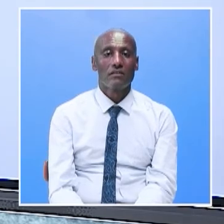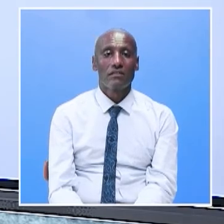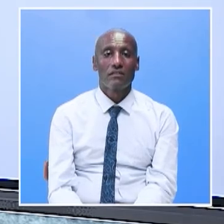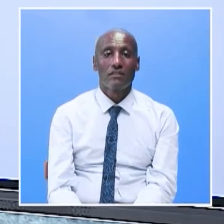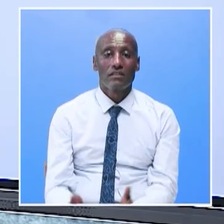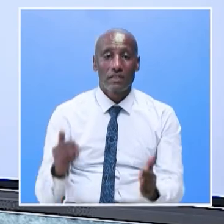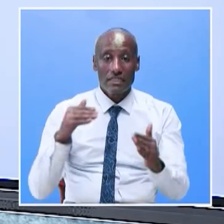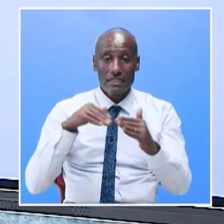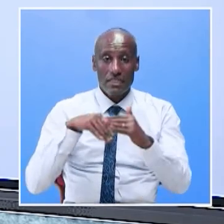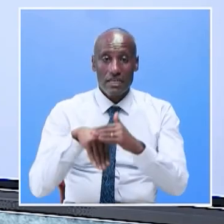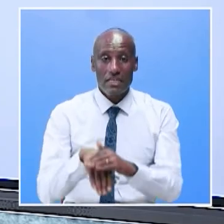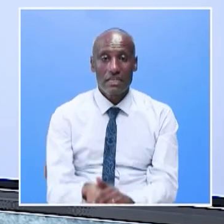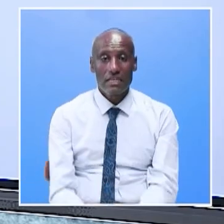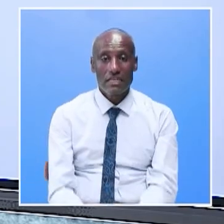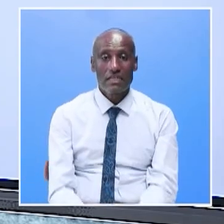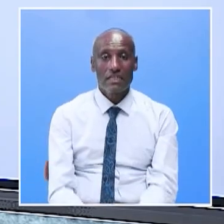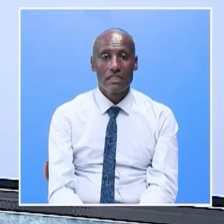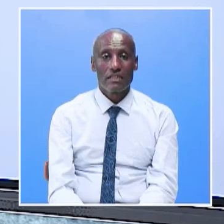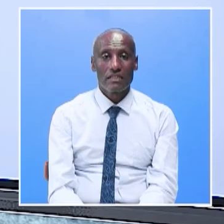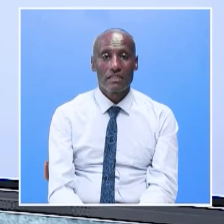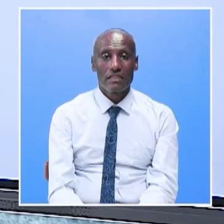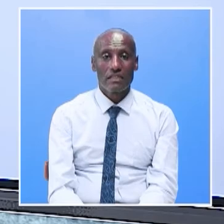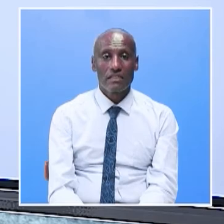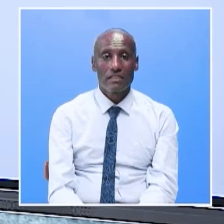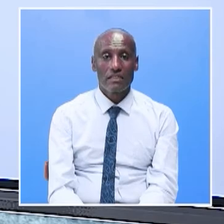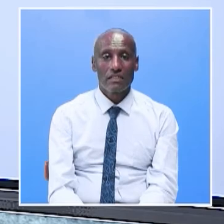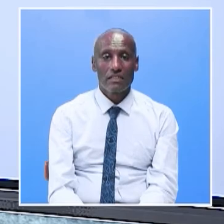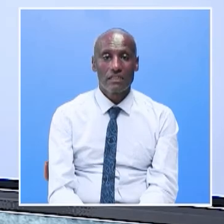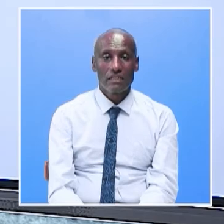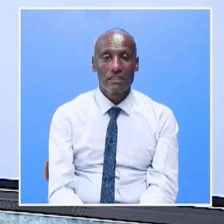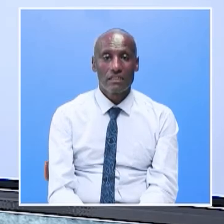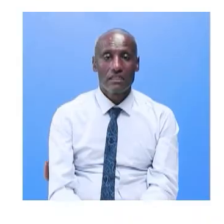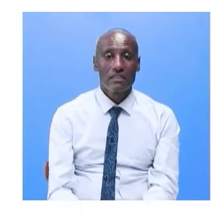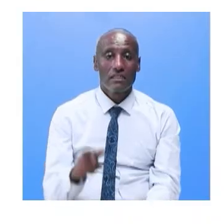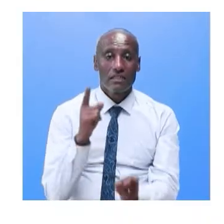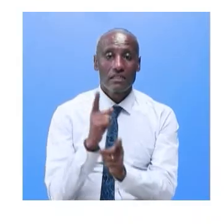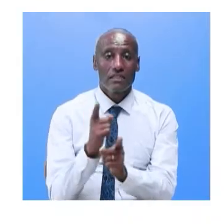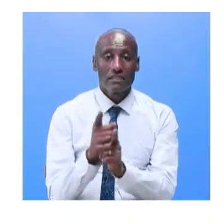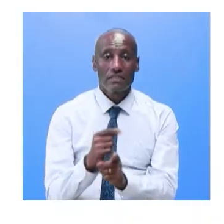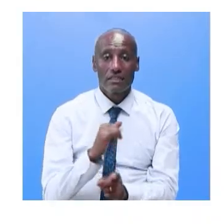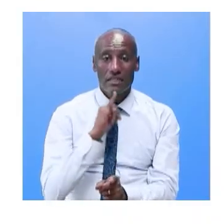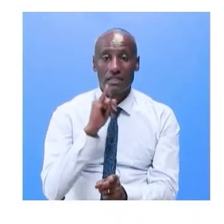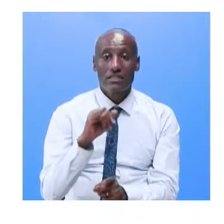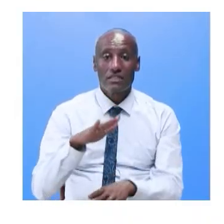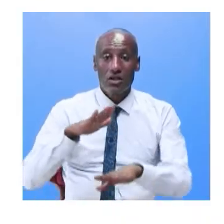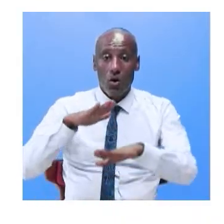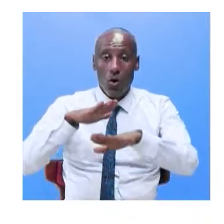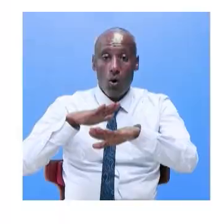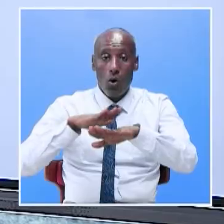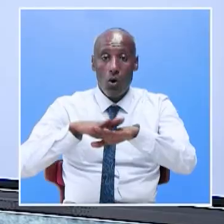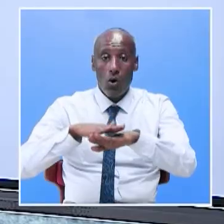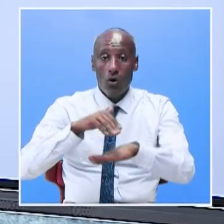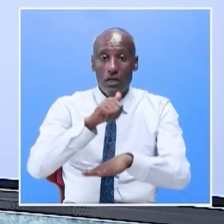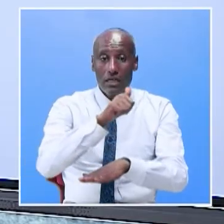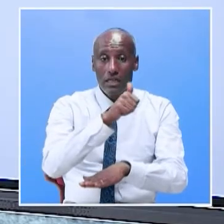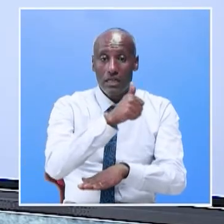in? It was not. If it was not correct, the answer is on Arada Street. What I was